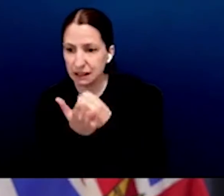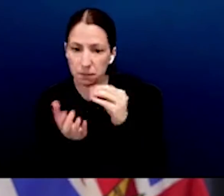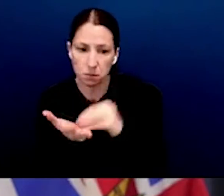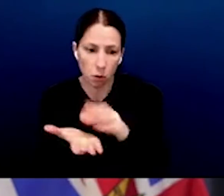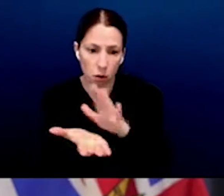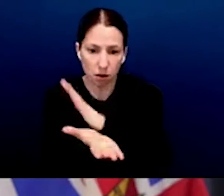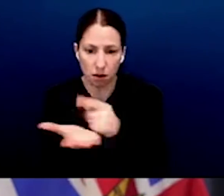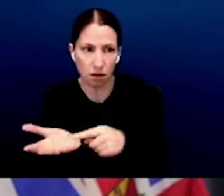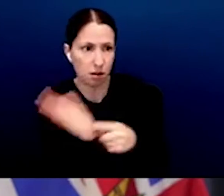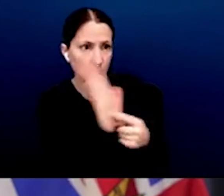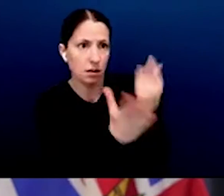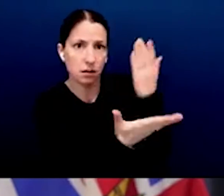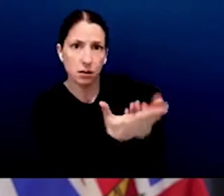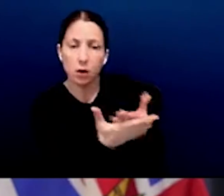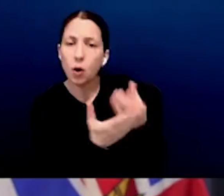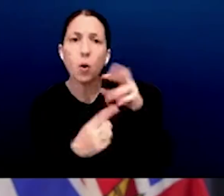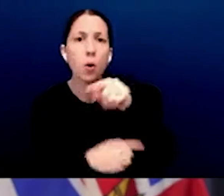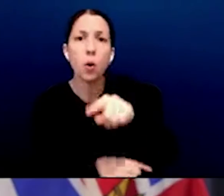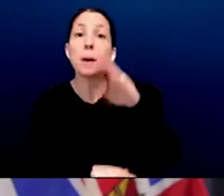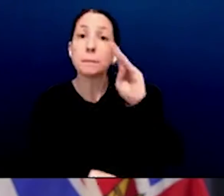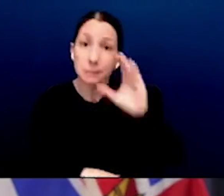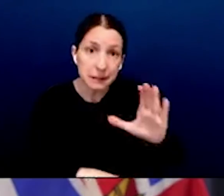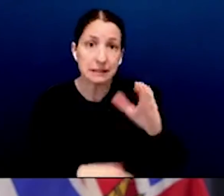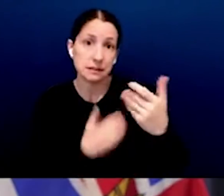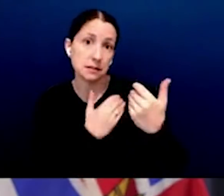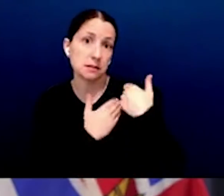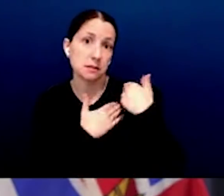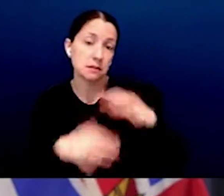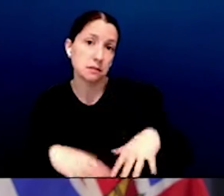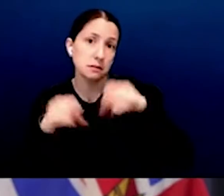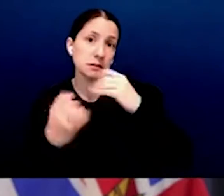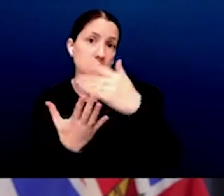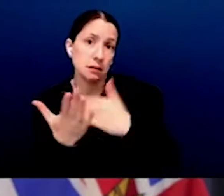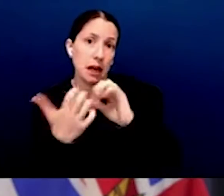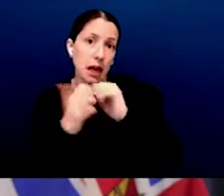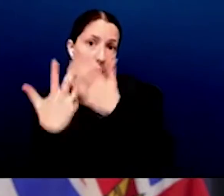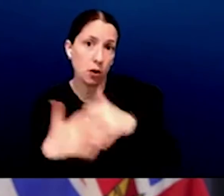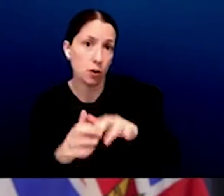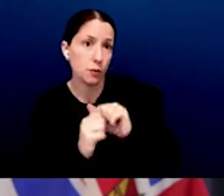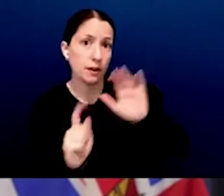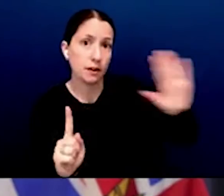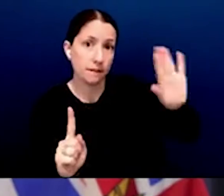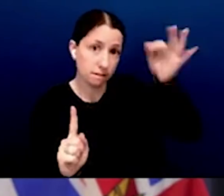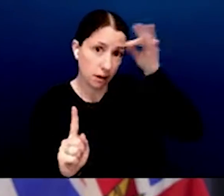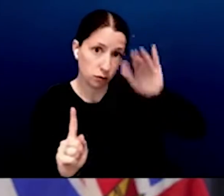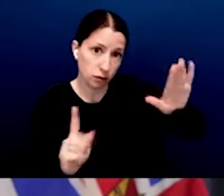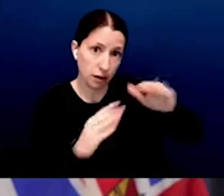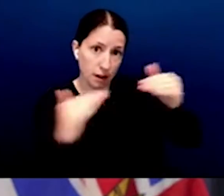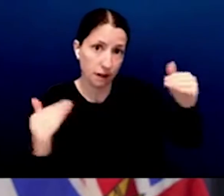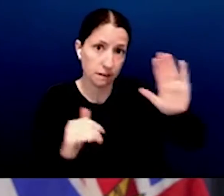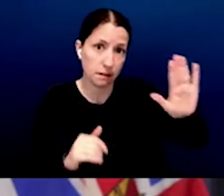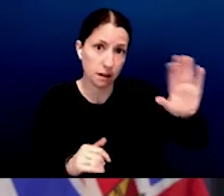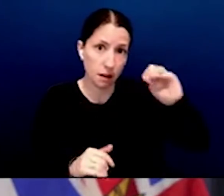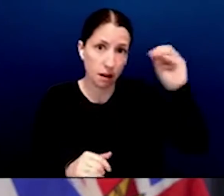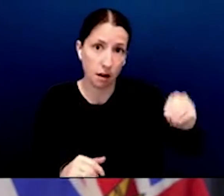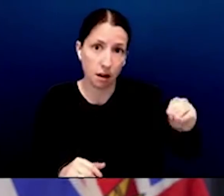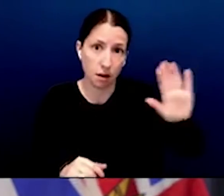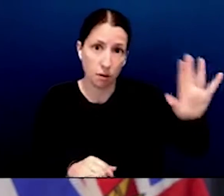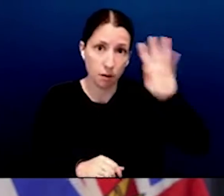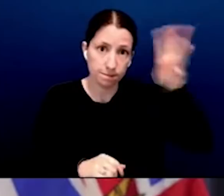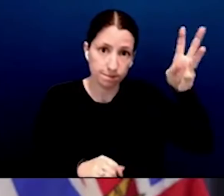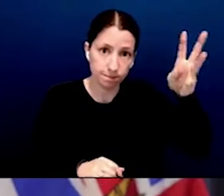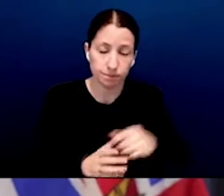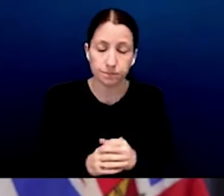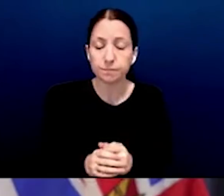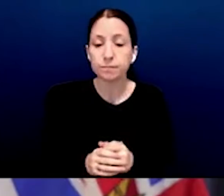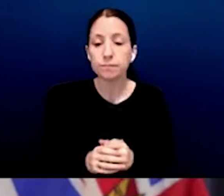vaccine card align with what Ottawa has produced? Well, thank you very much for the question. And you'll remember that British